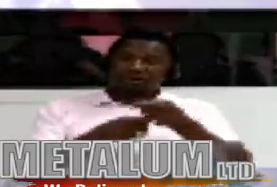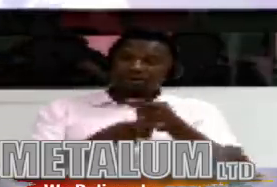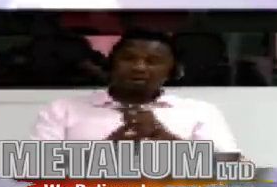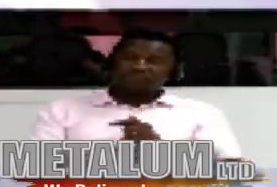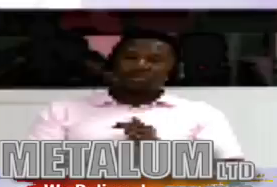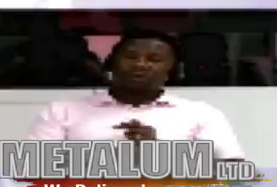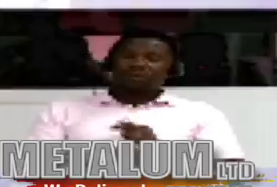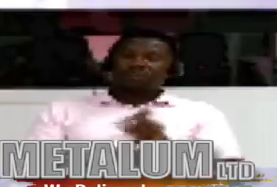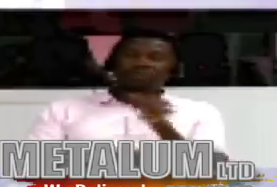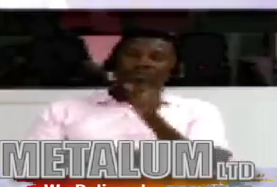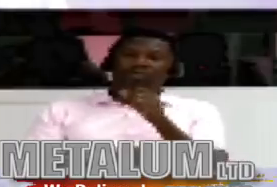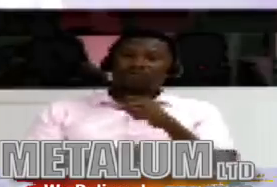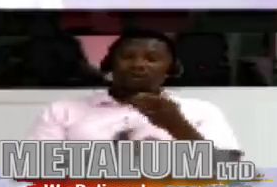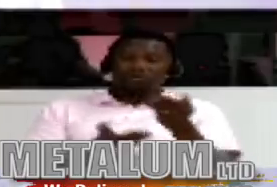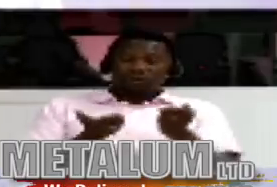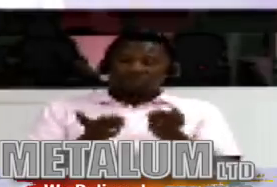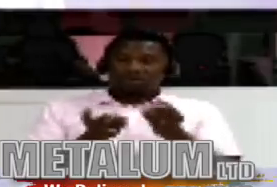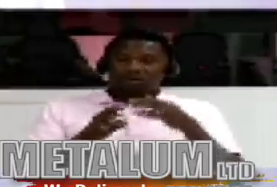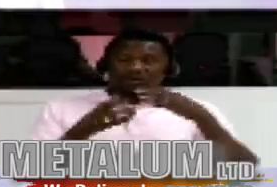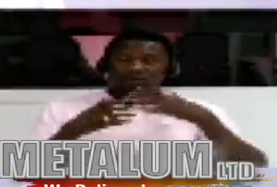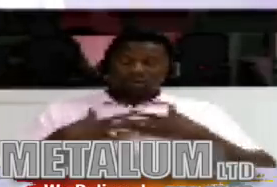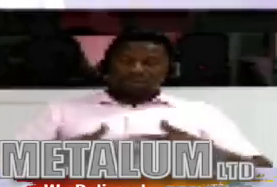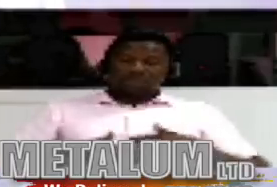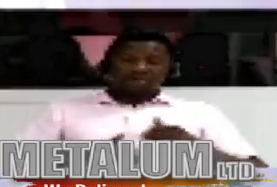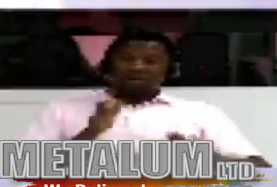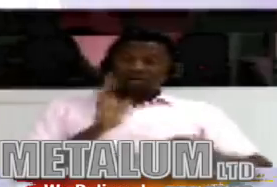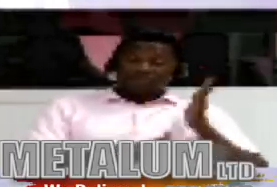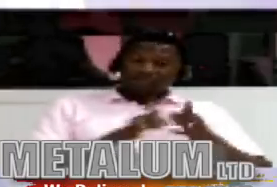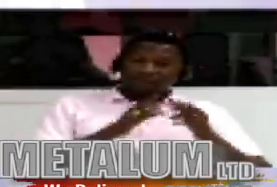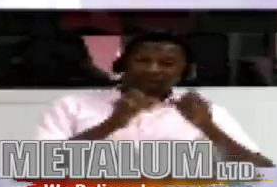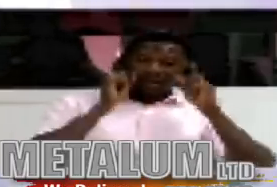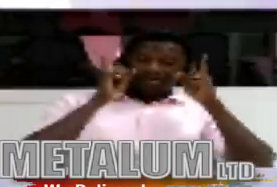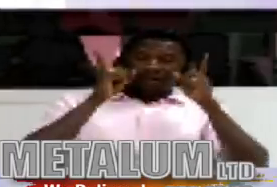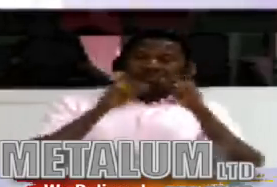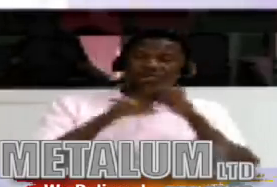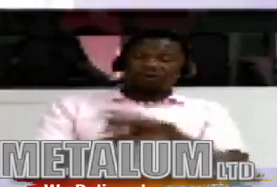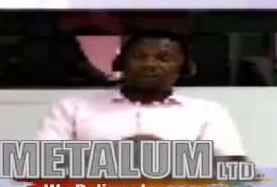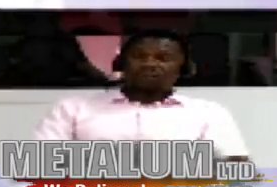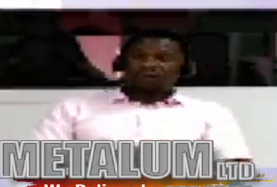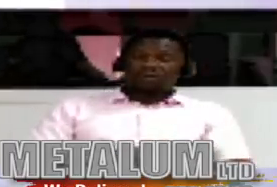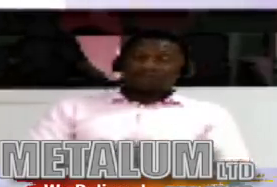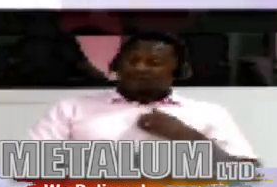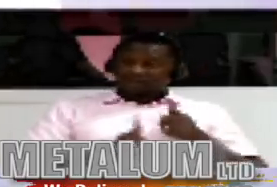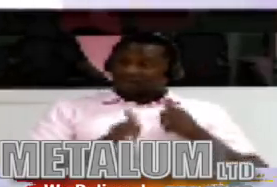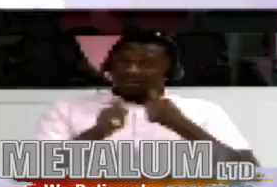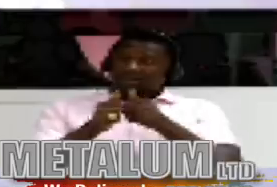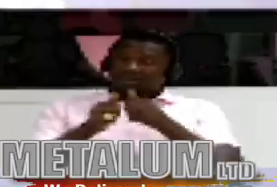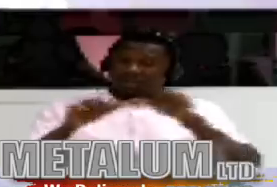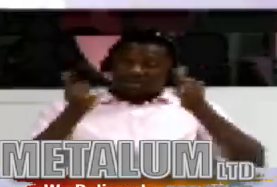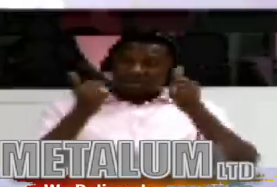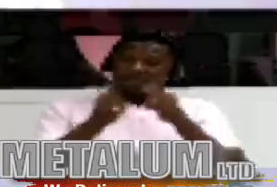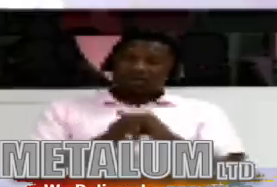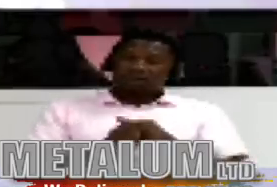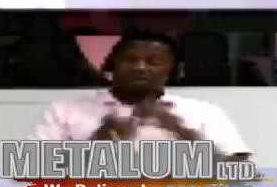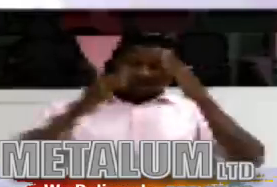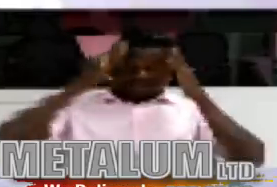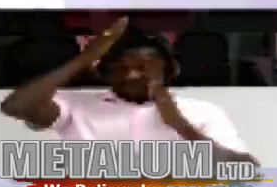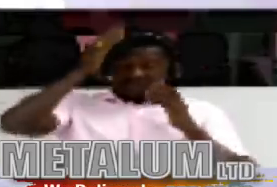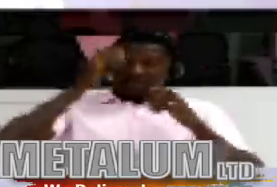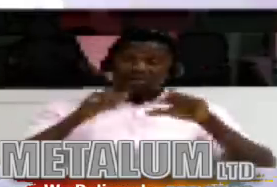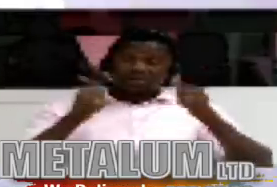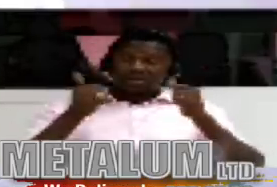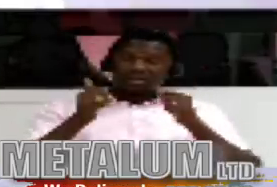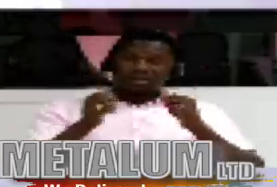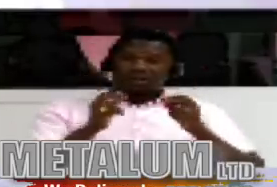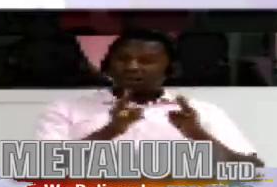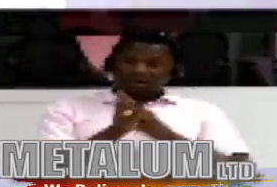rest of the student body now are running for their lives. And then the chasing started. Soldiers started chasing them. And